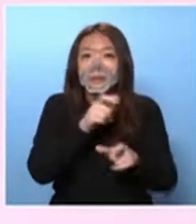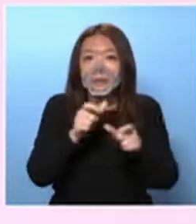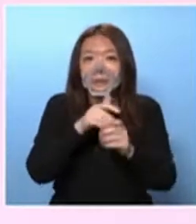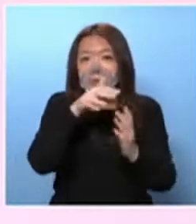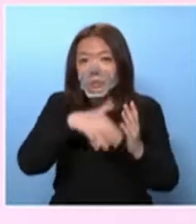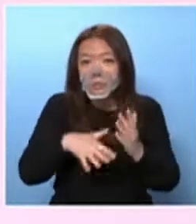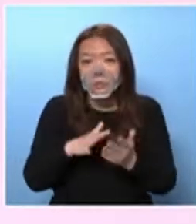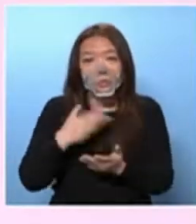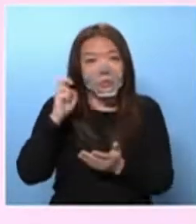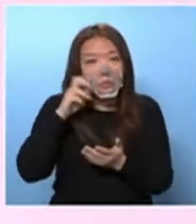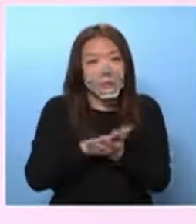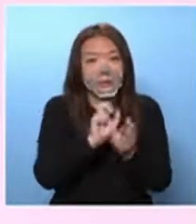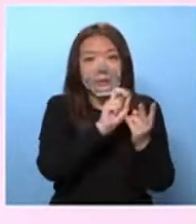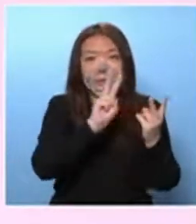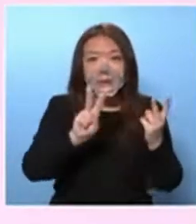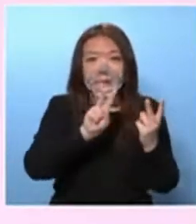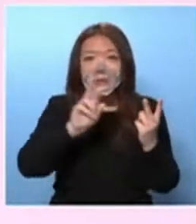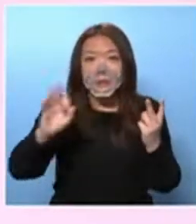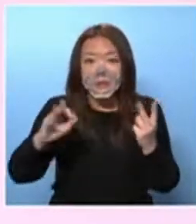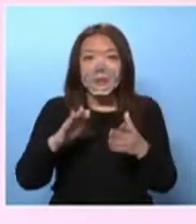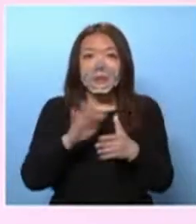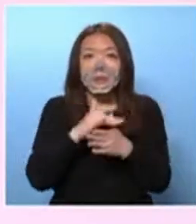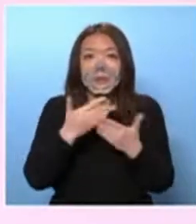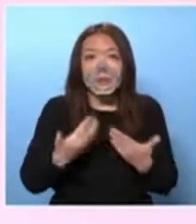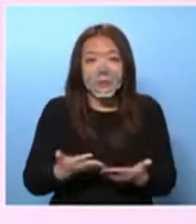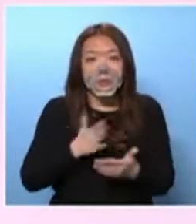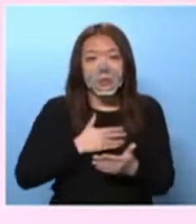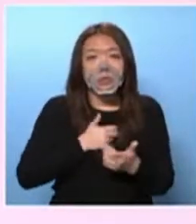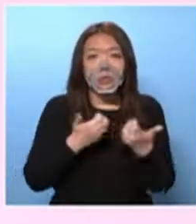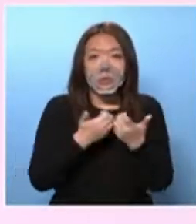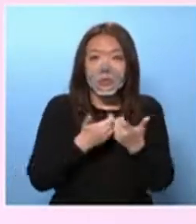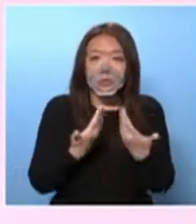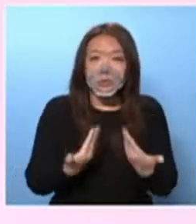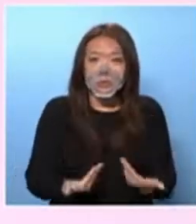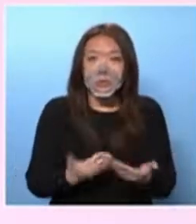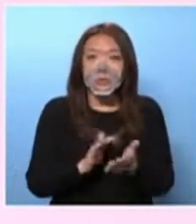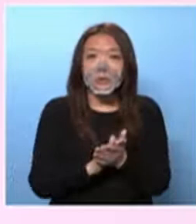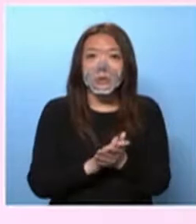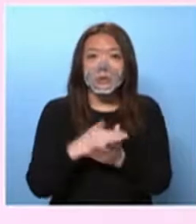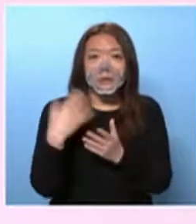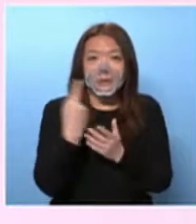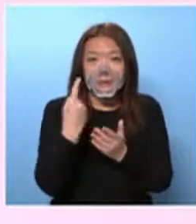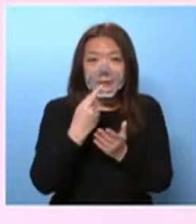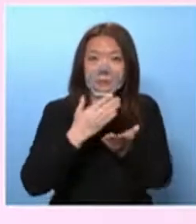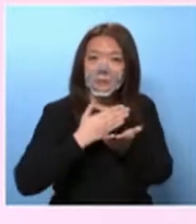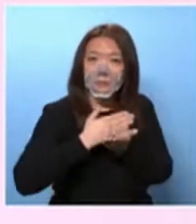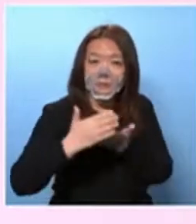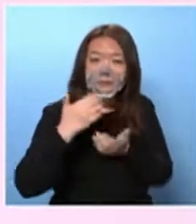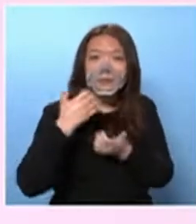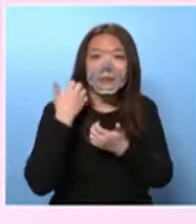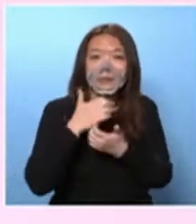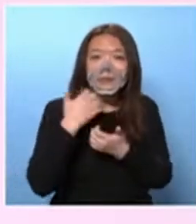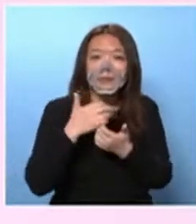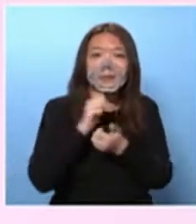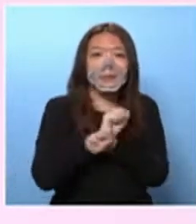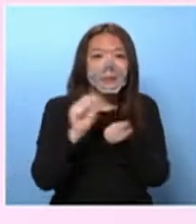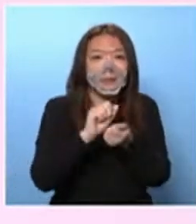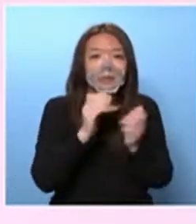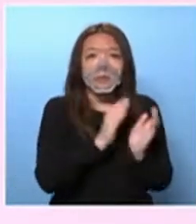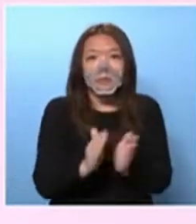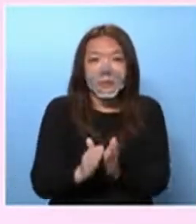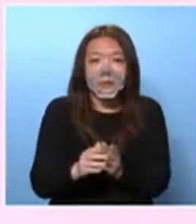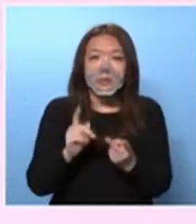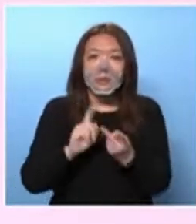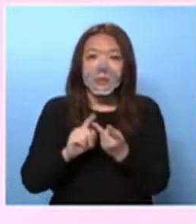period, except for the estimated deficit in the operating account in 2022 to 23, which is mainly attributed to the one-off